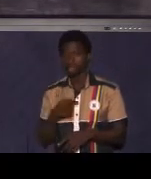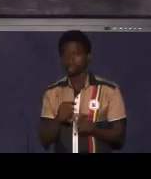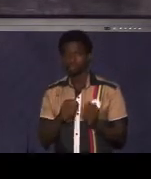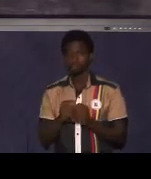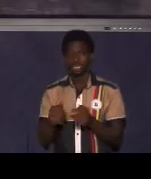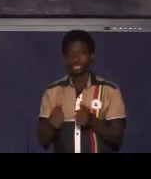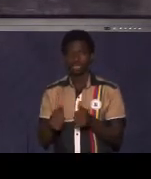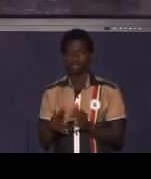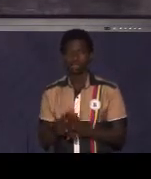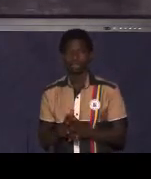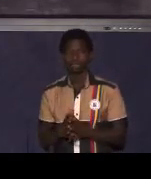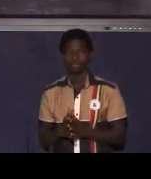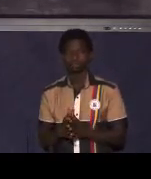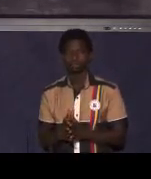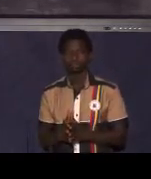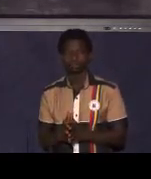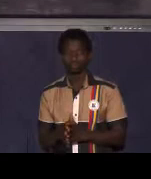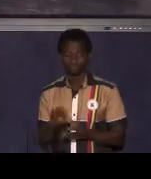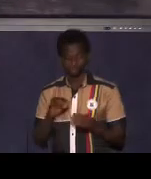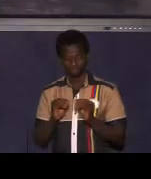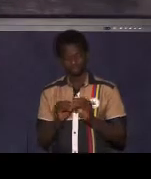together? Well done.